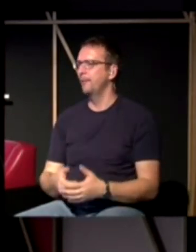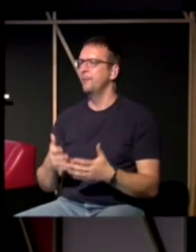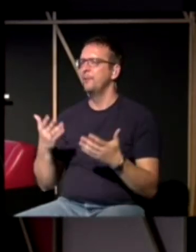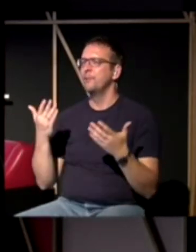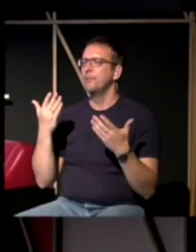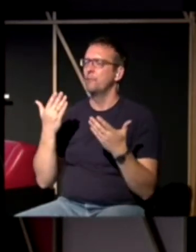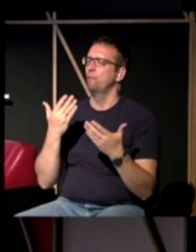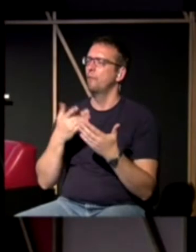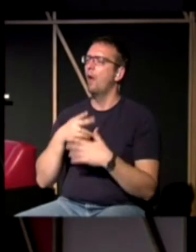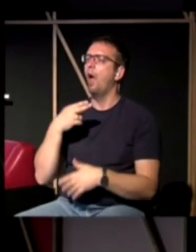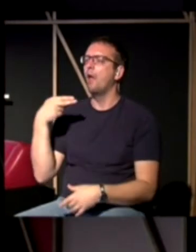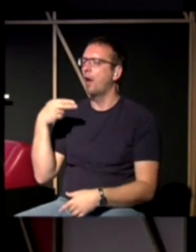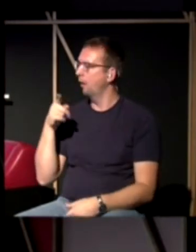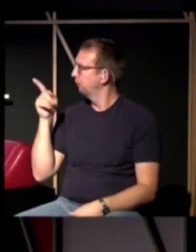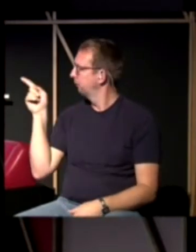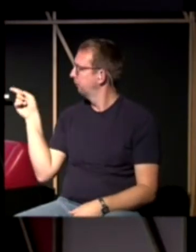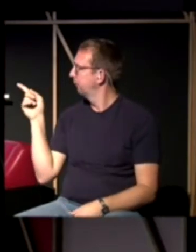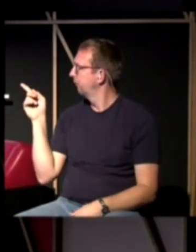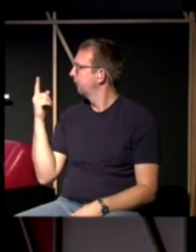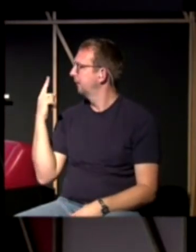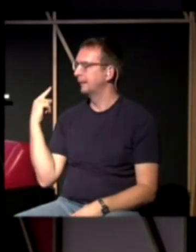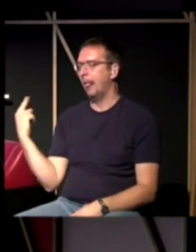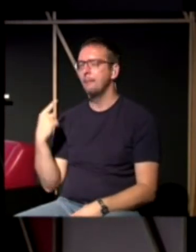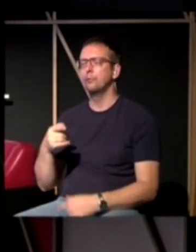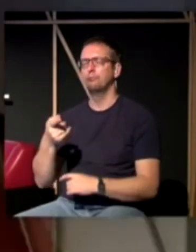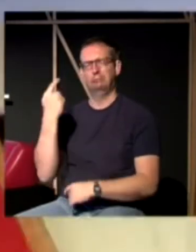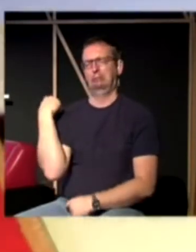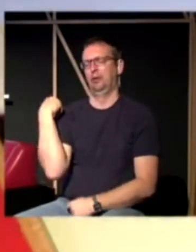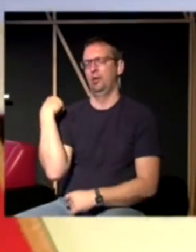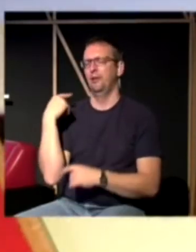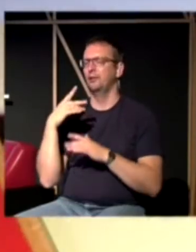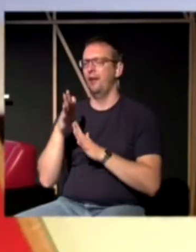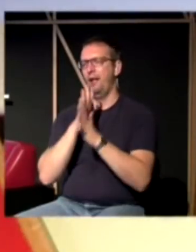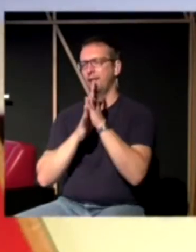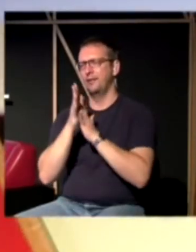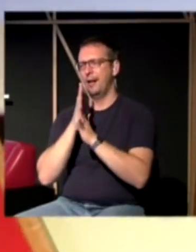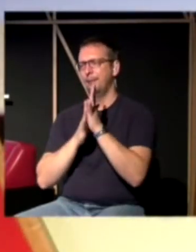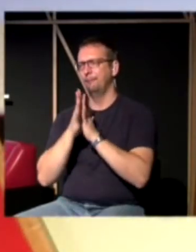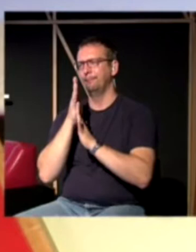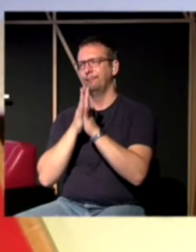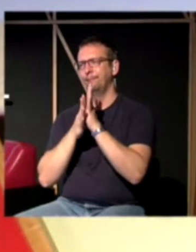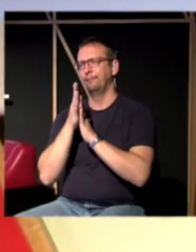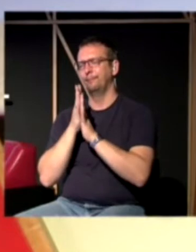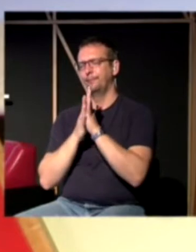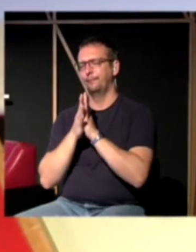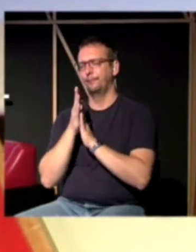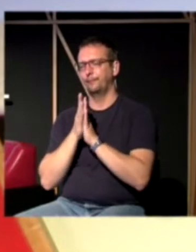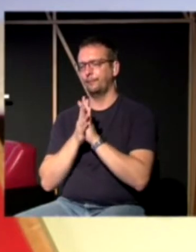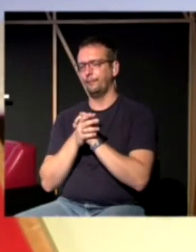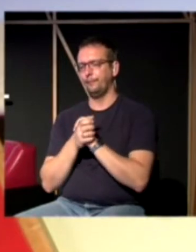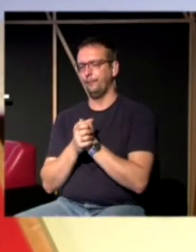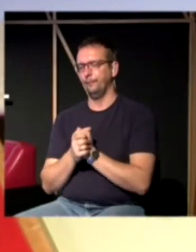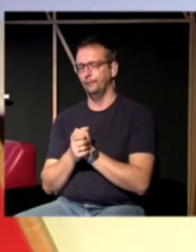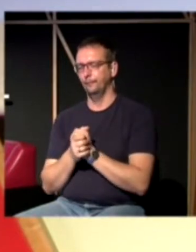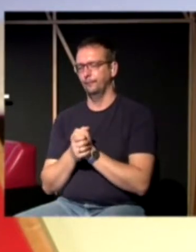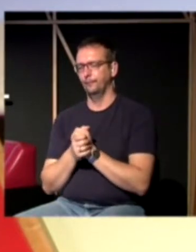commentary. And there was one story you shared with us recently where the commentator had changed at a stadium. And how did this